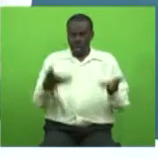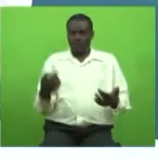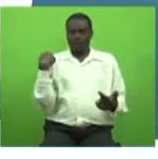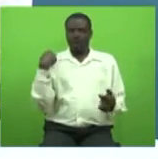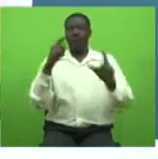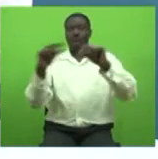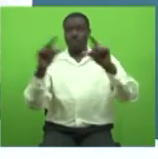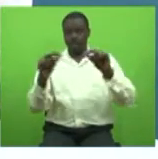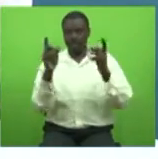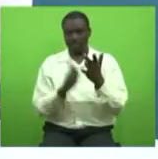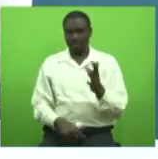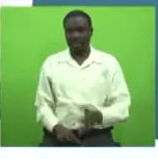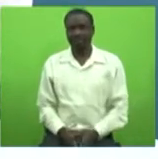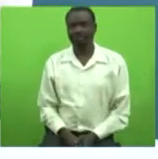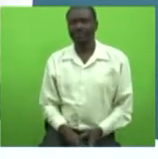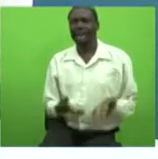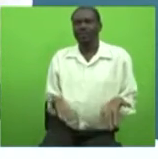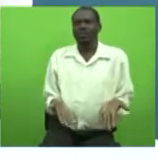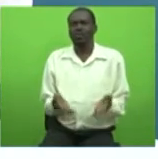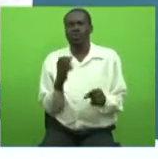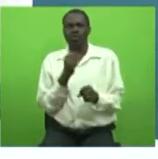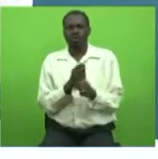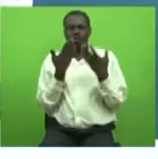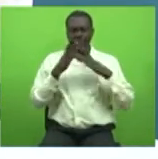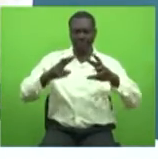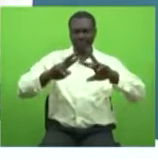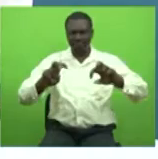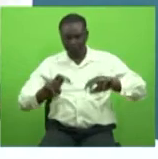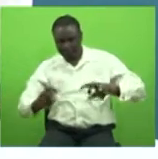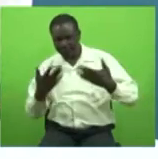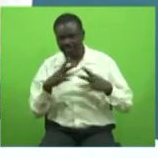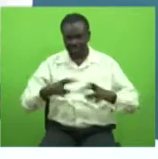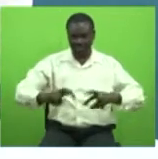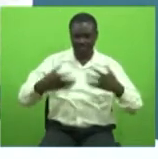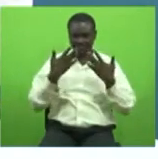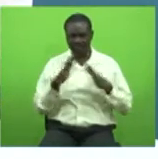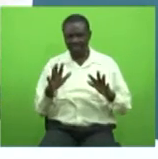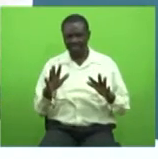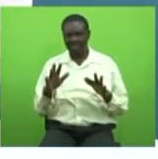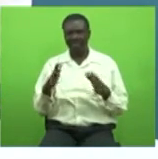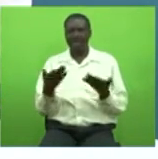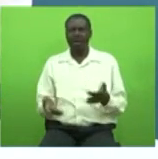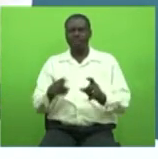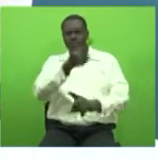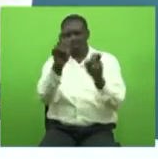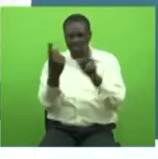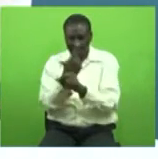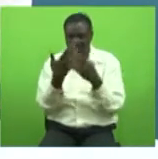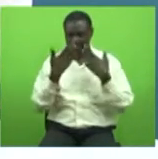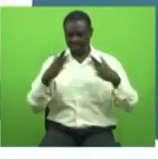we have done a medical examination, we have filled the gender violence